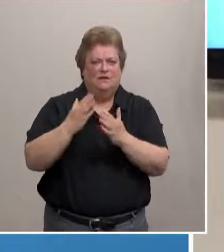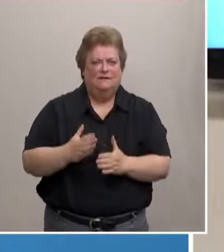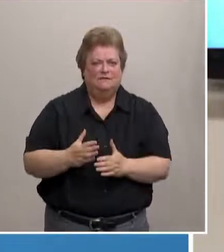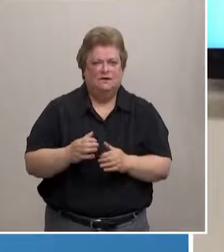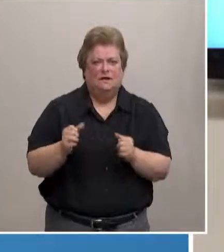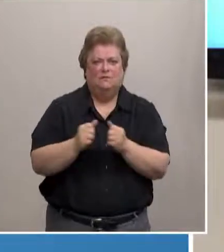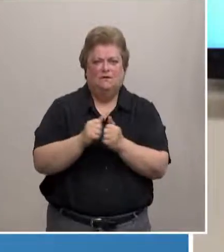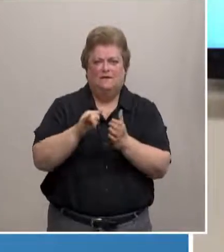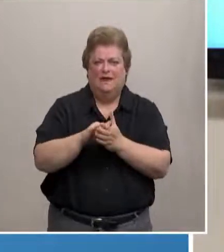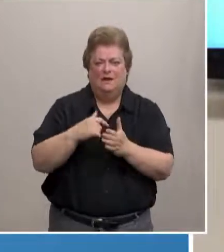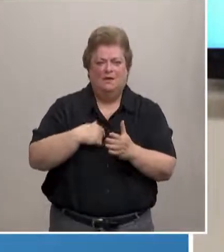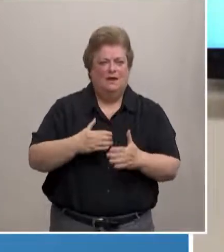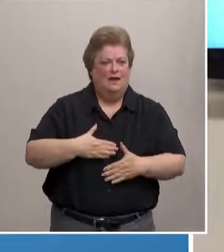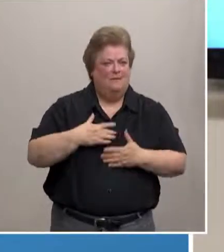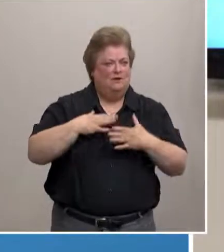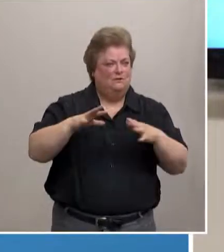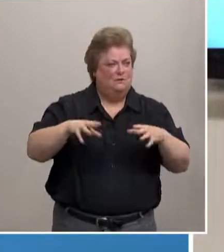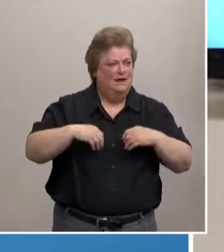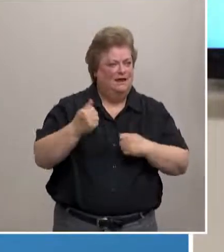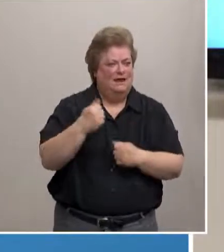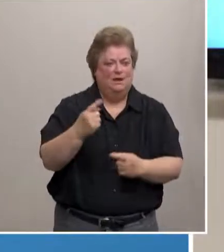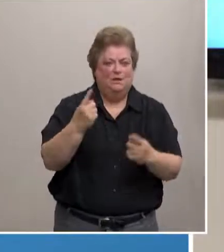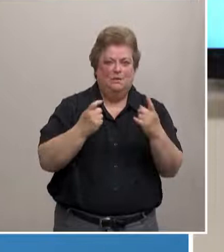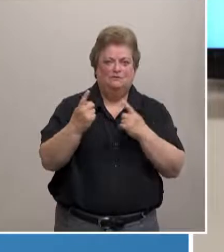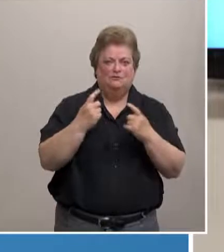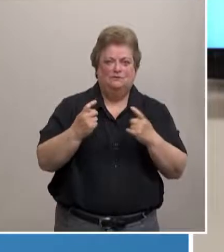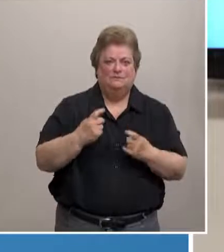And with that, we'd be happy to take any questions.